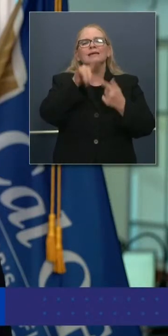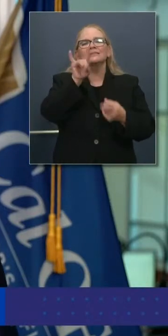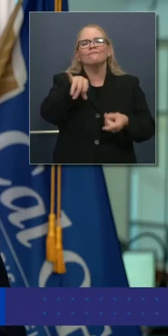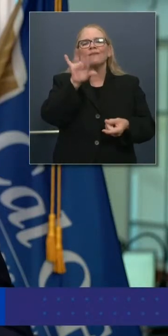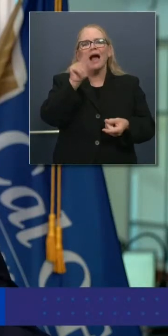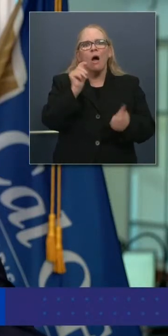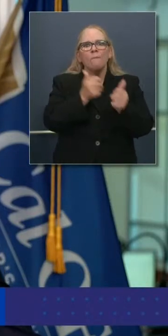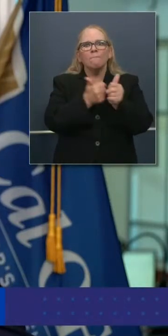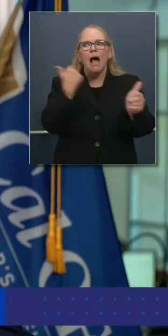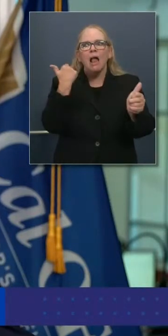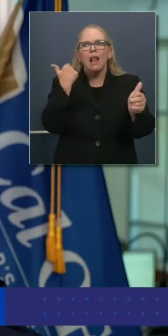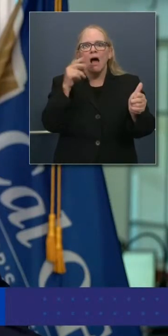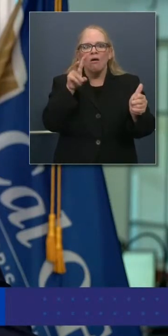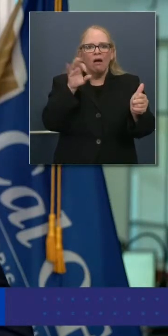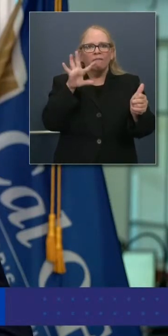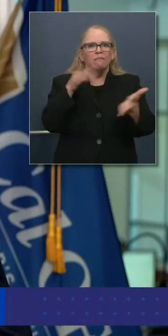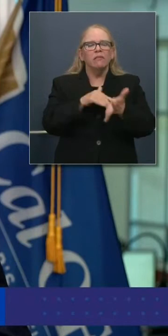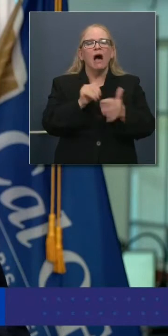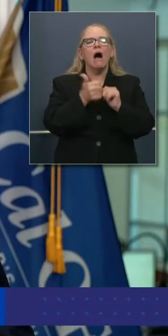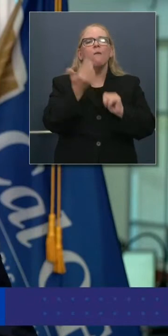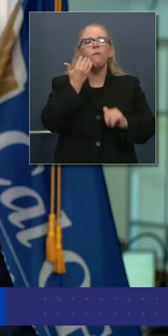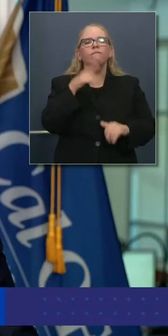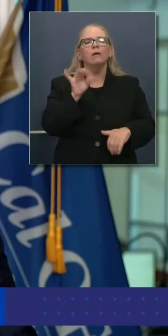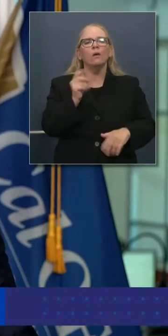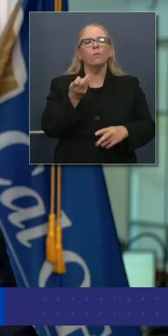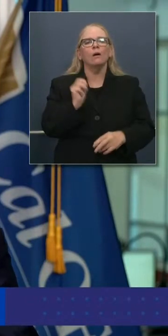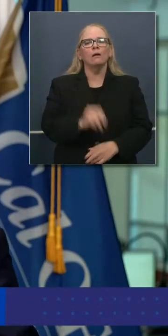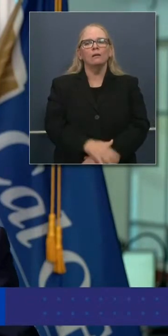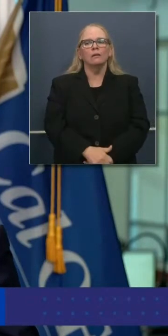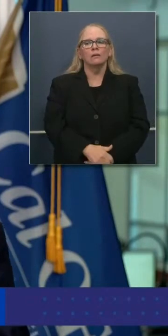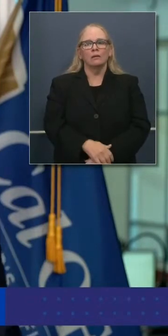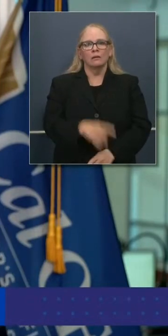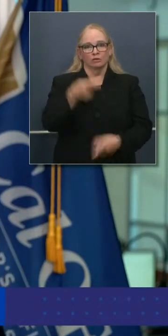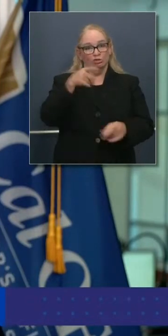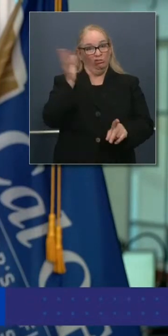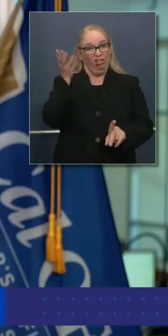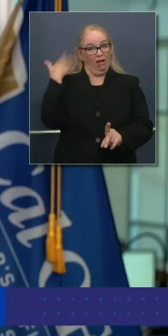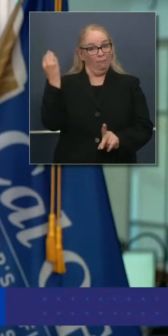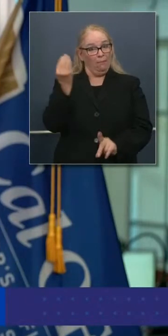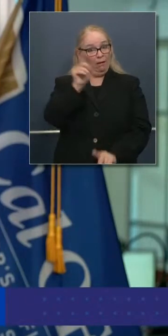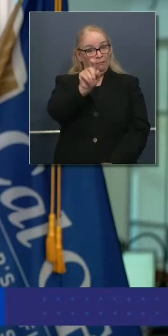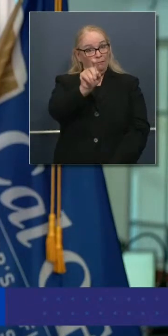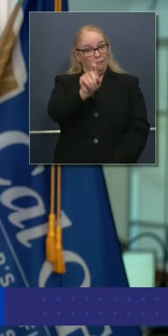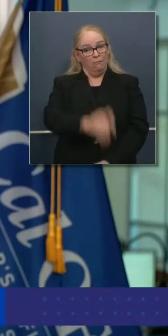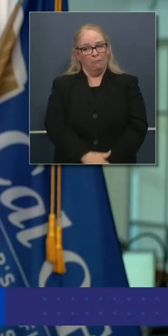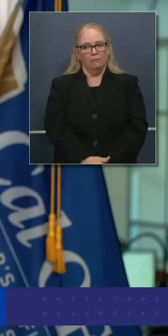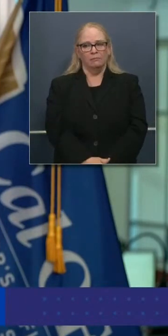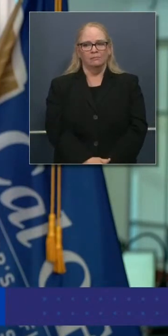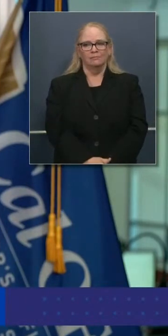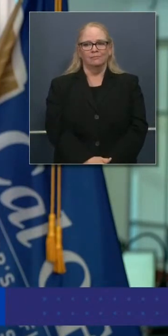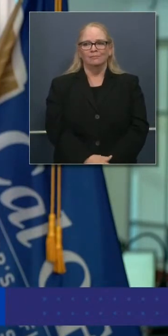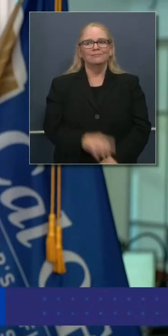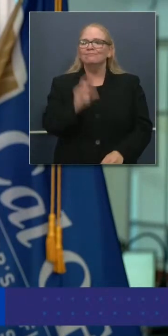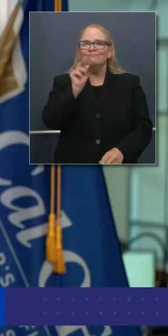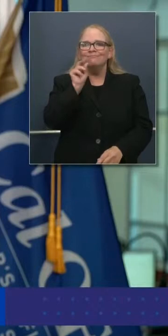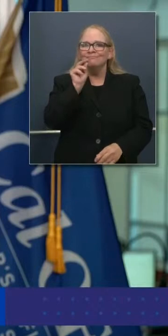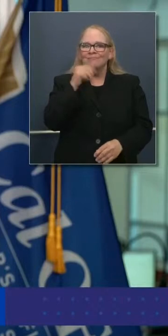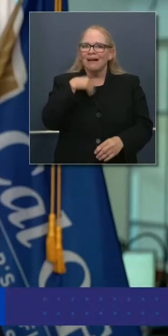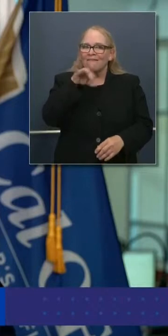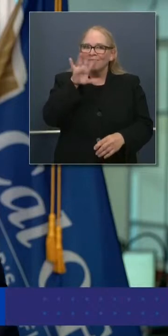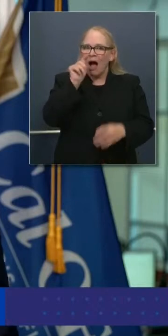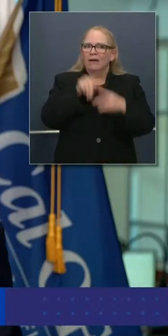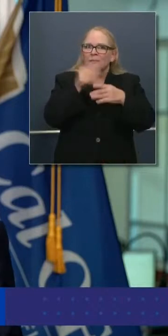first hear there was a problem? Yeah, Monday evening. How far back does the problem go? Monday evening, and Dr. Galley came out Tuesday and laid